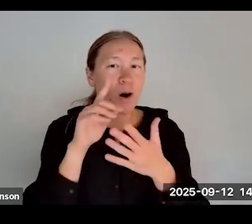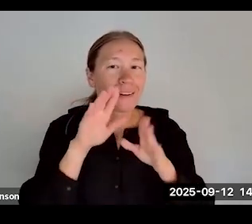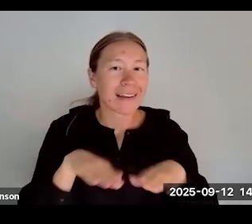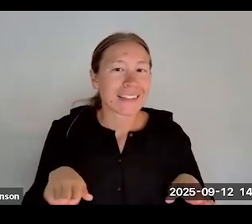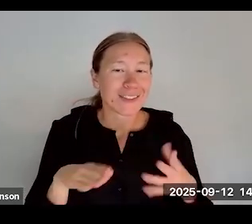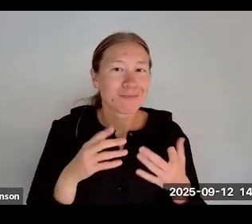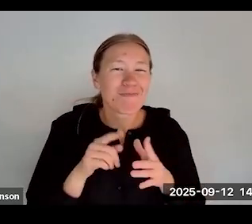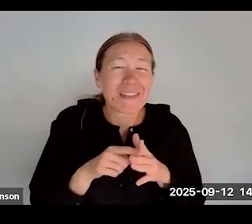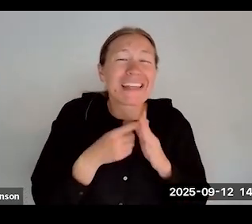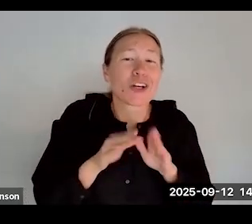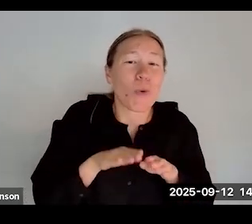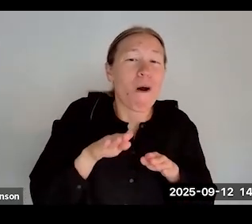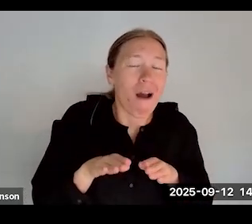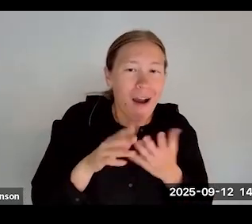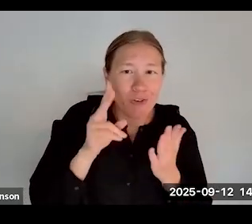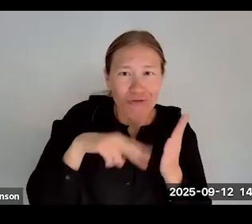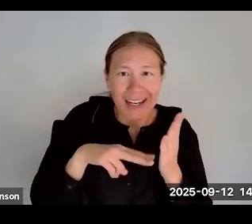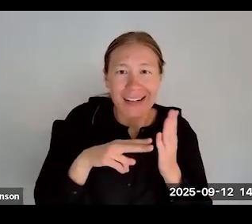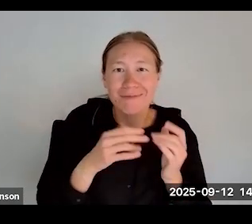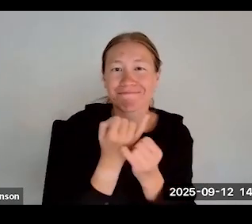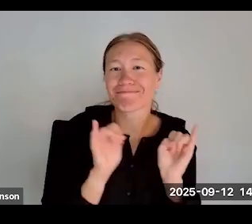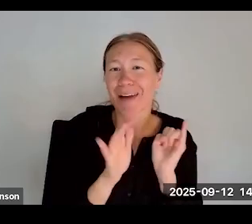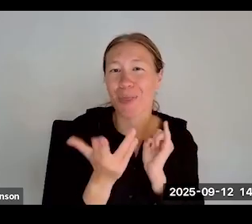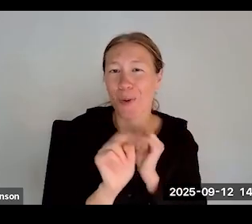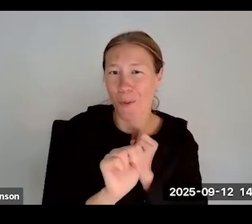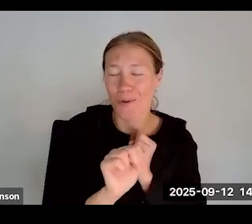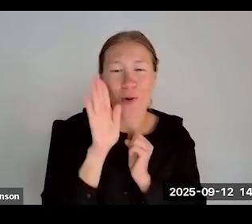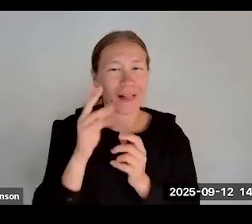on their own. I'll be highlighting 2 books in this category.